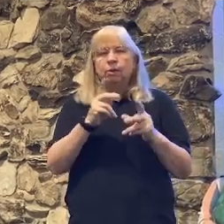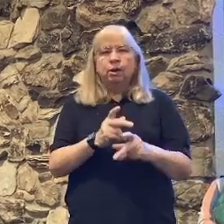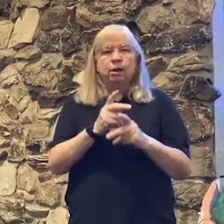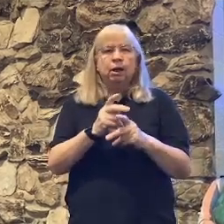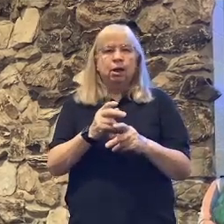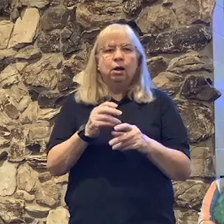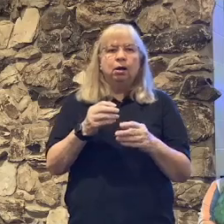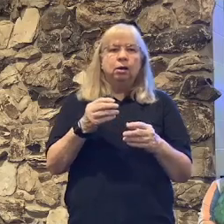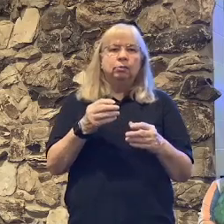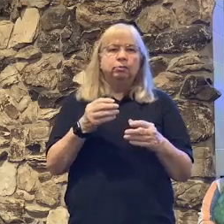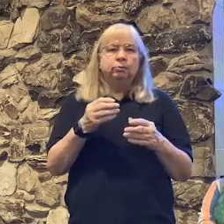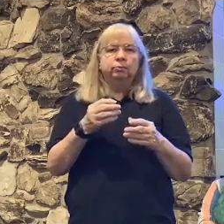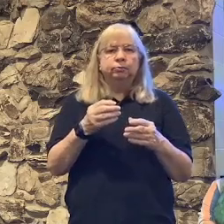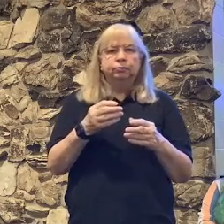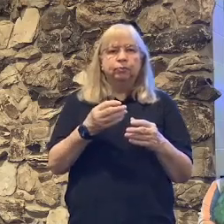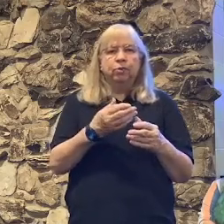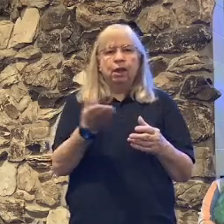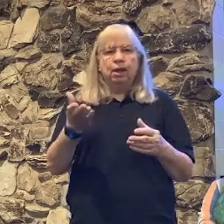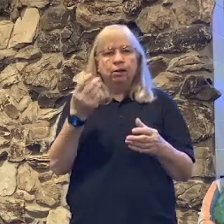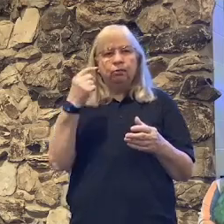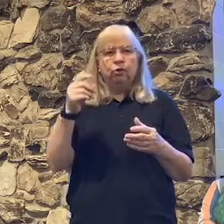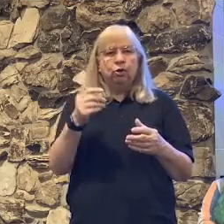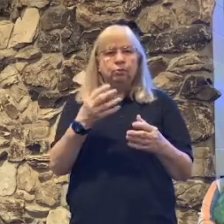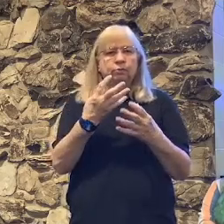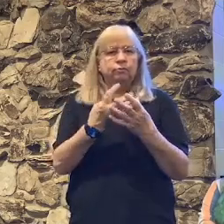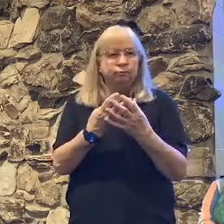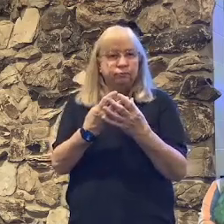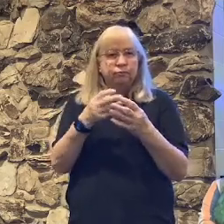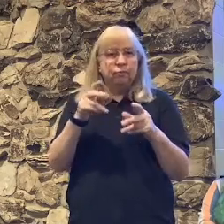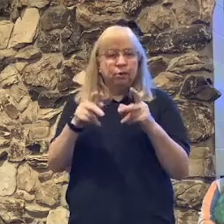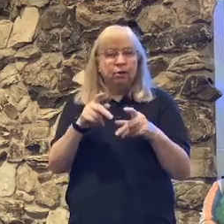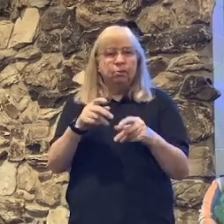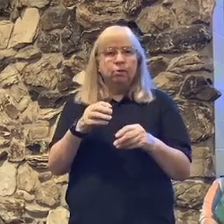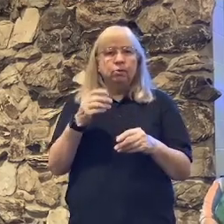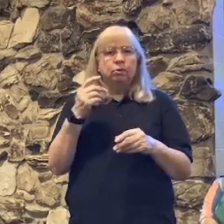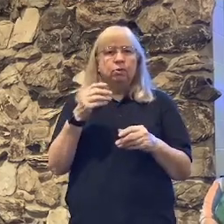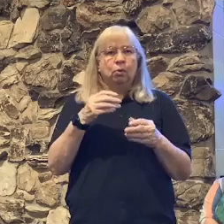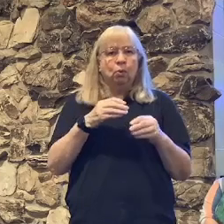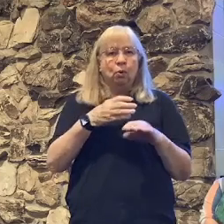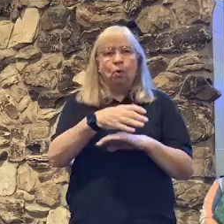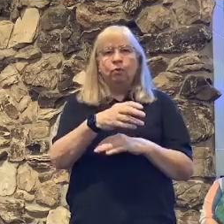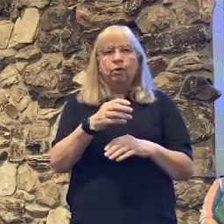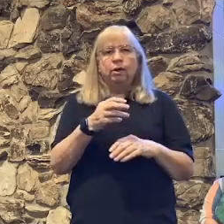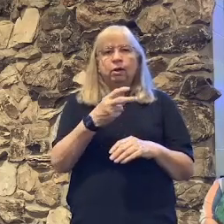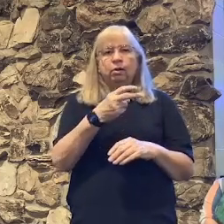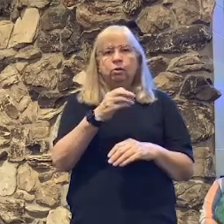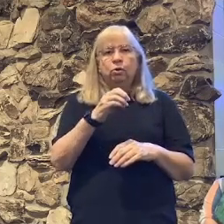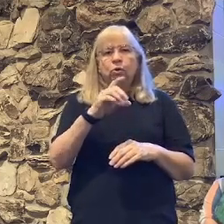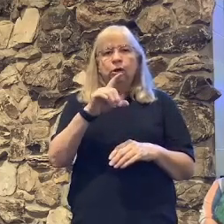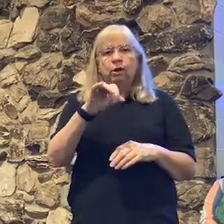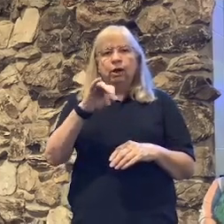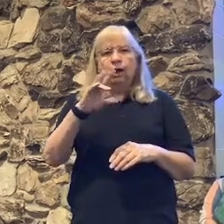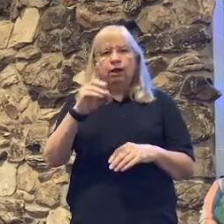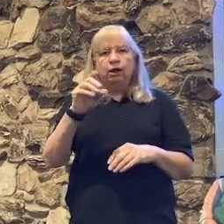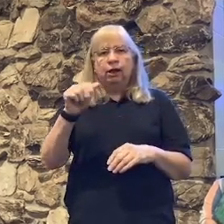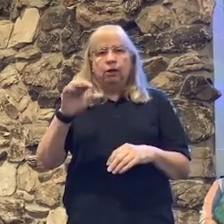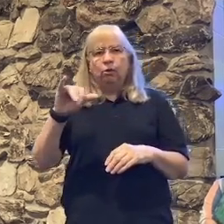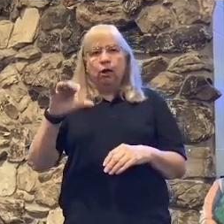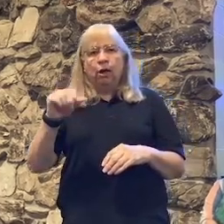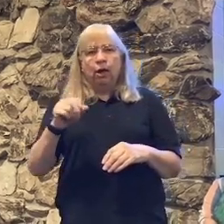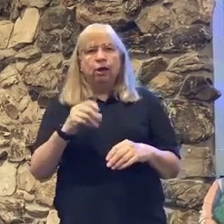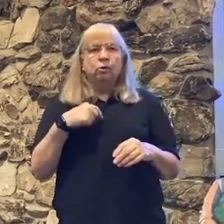inmates over the holidays, okay? And we were asked to go through a list of supplies, follow